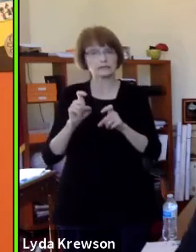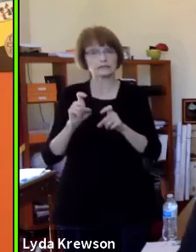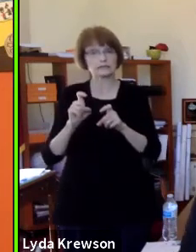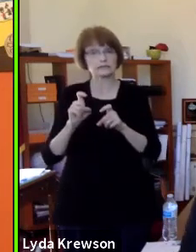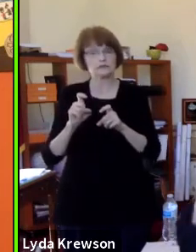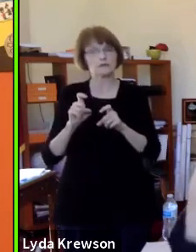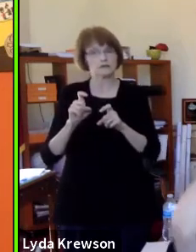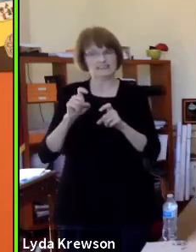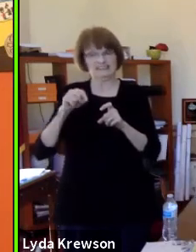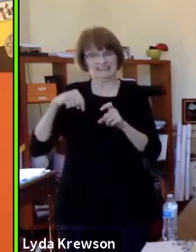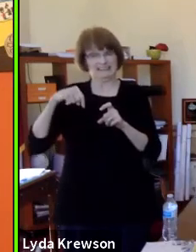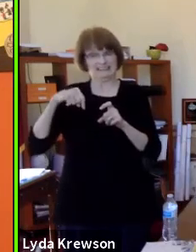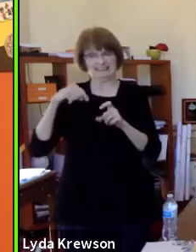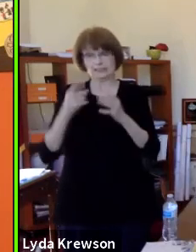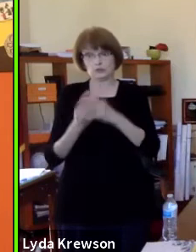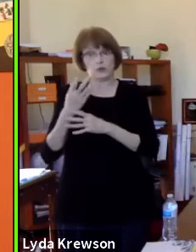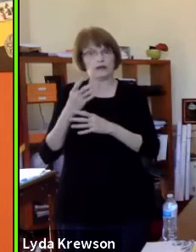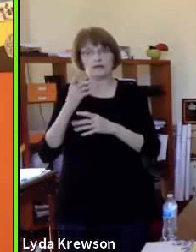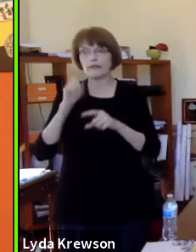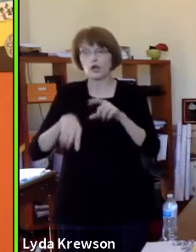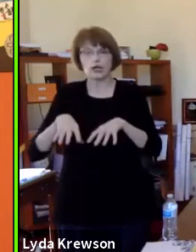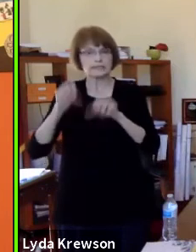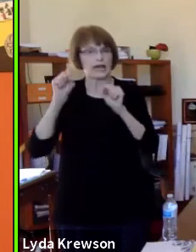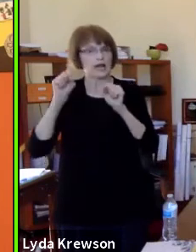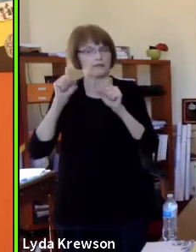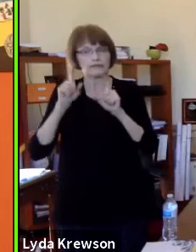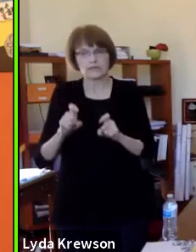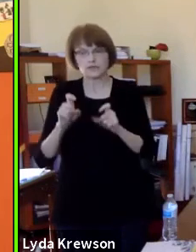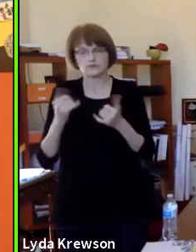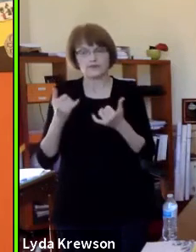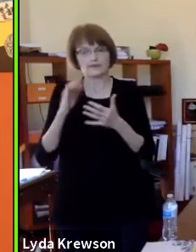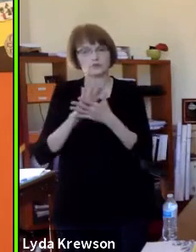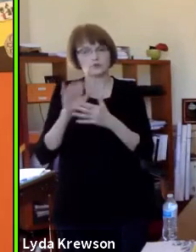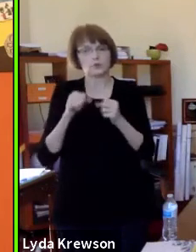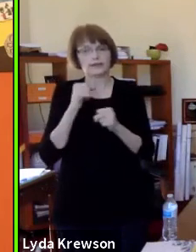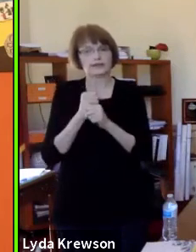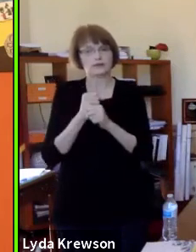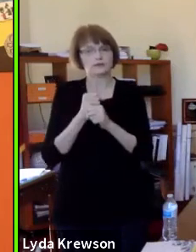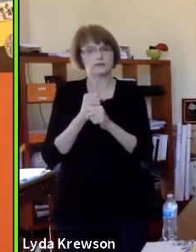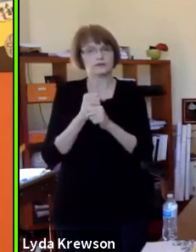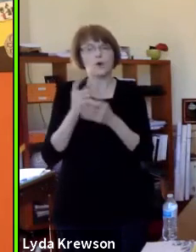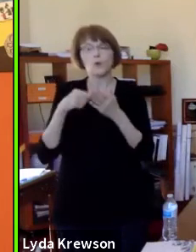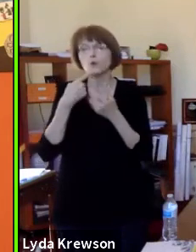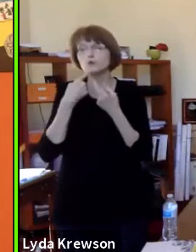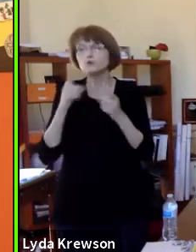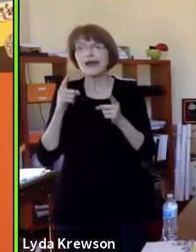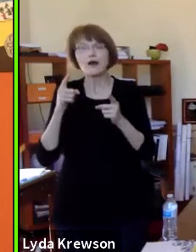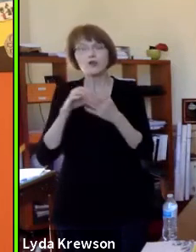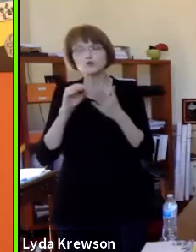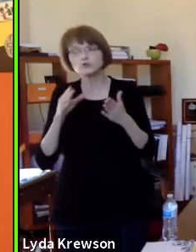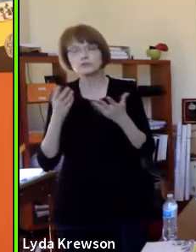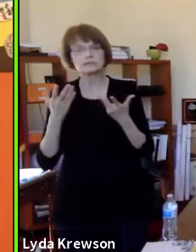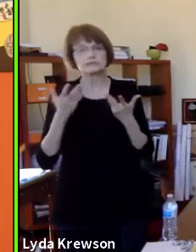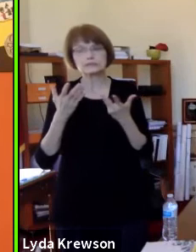grades. For this school year, what can you say to students worried about their